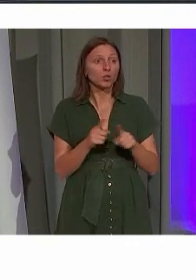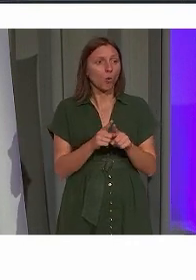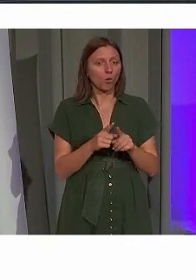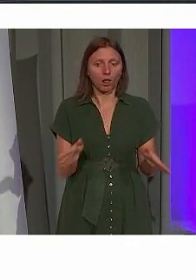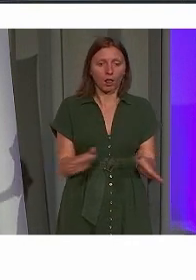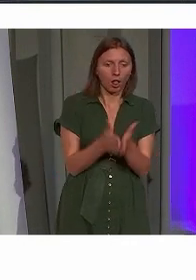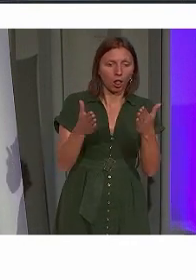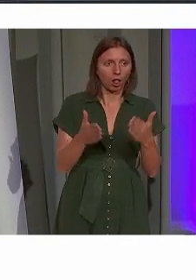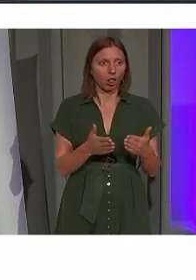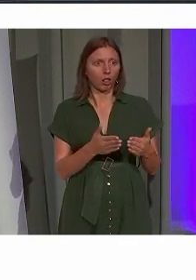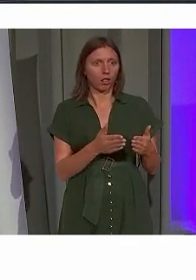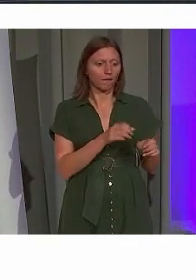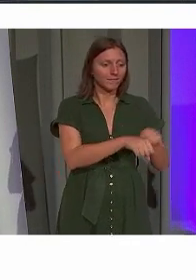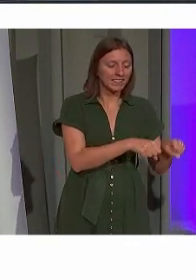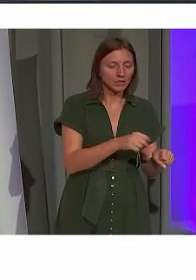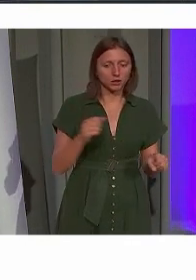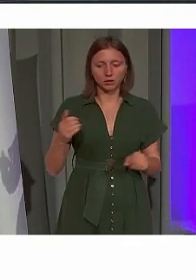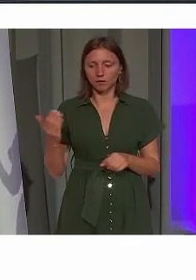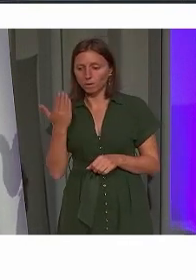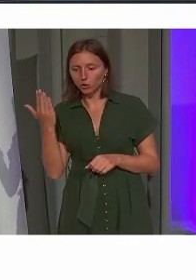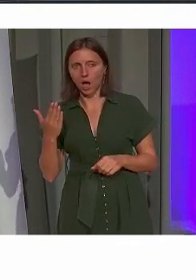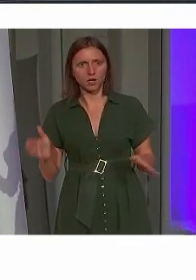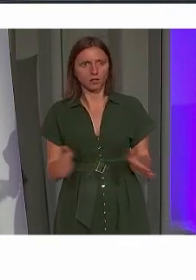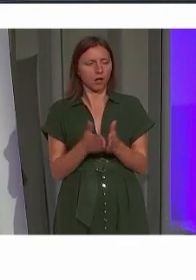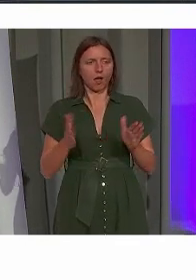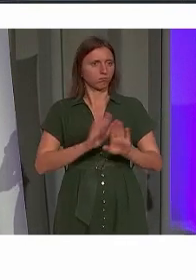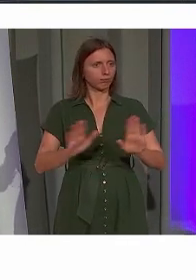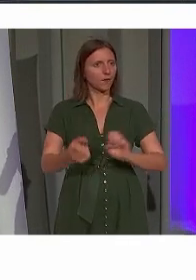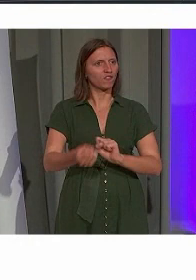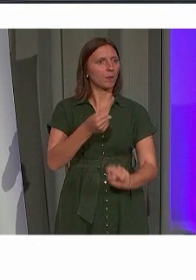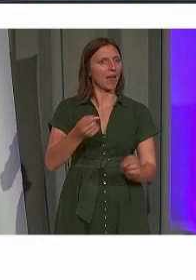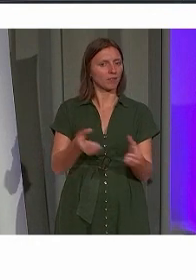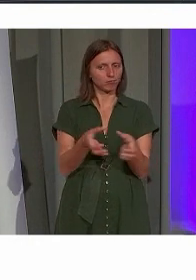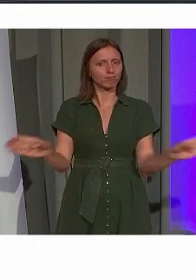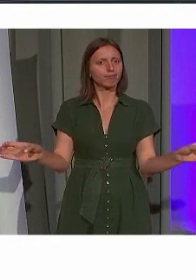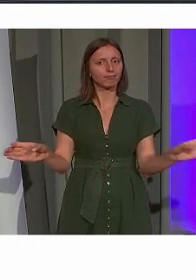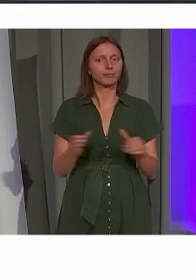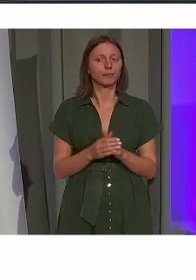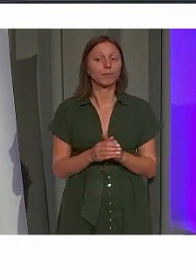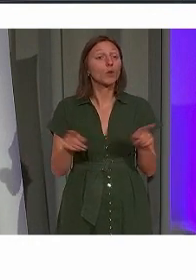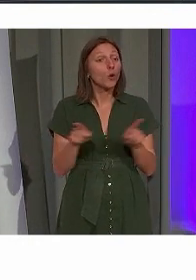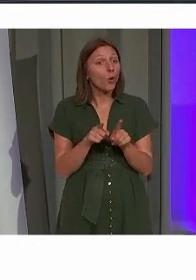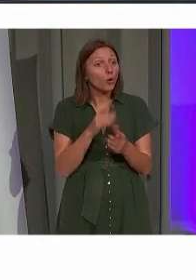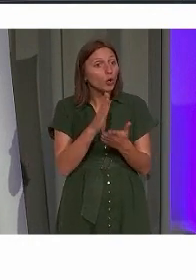drivers? So like that, we tried to actually